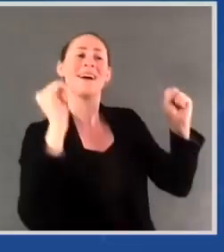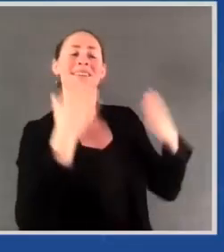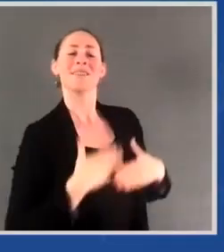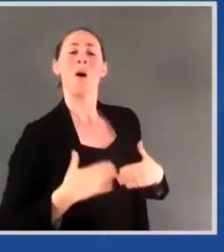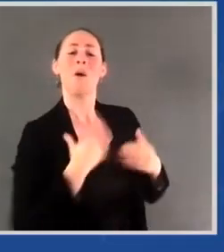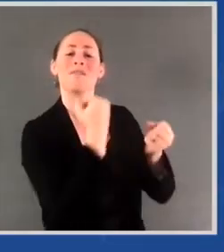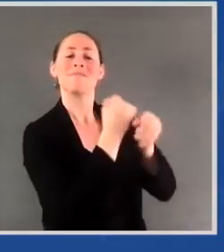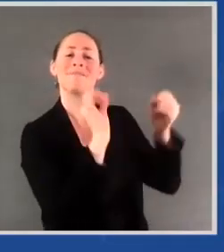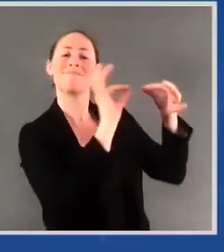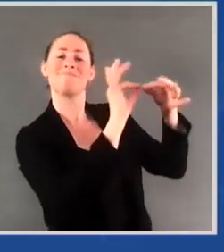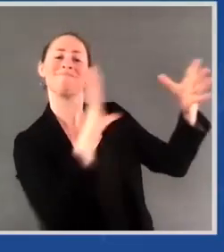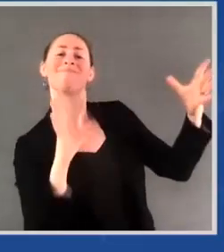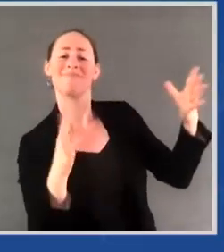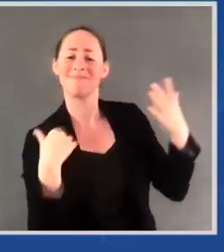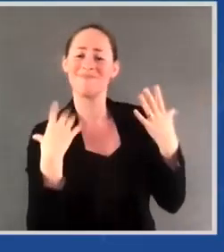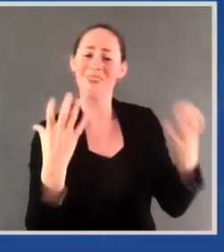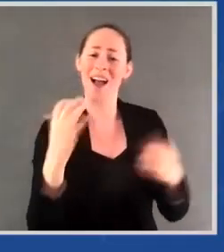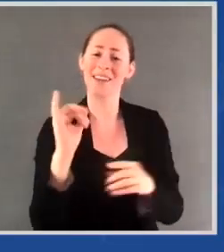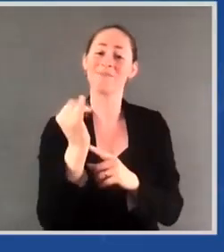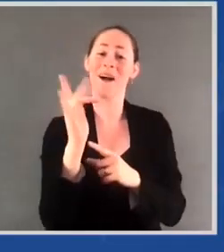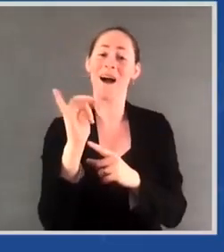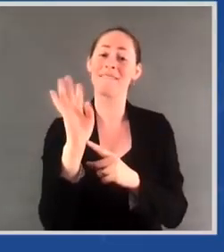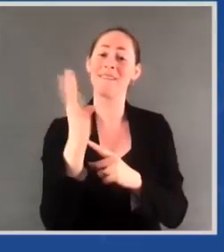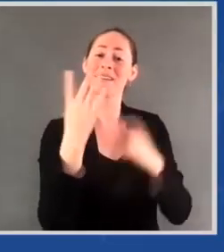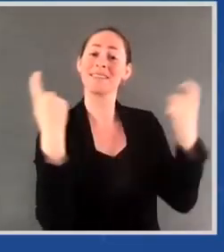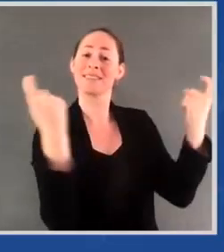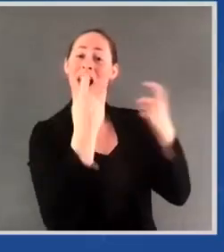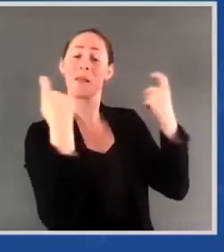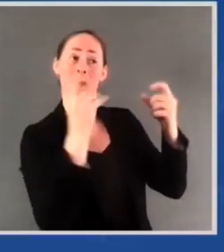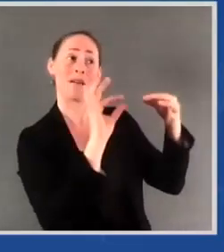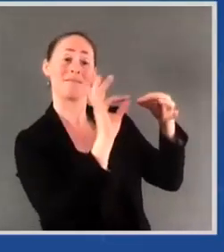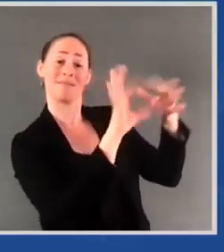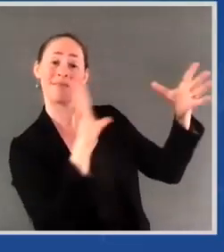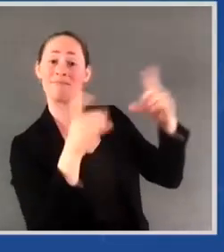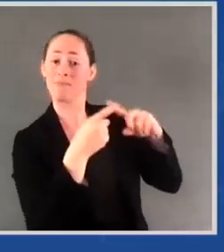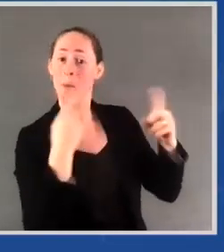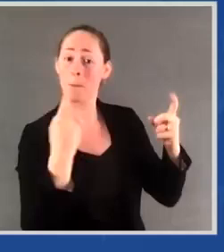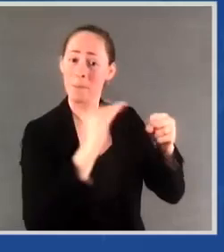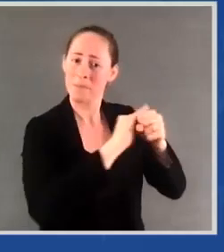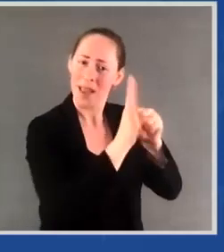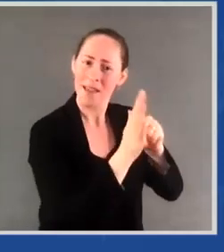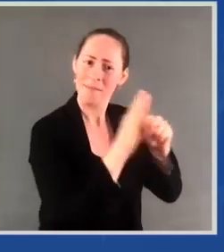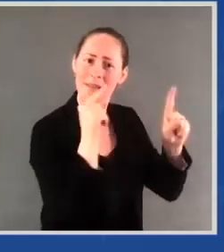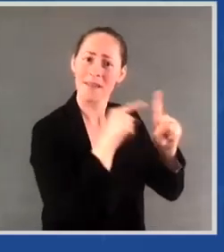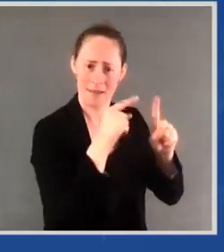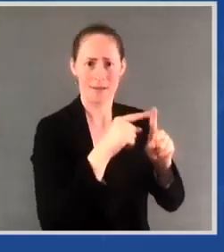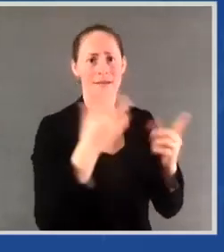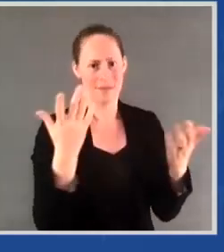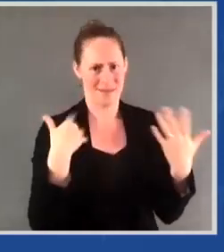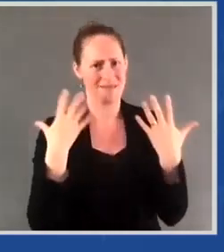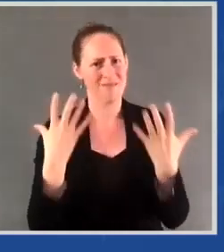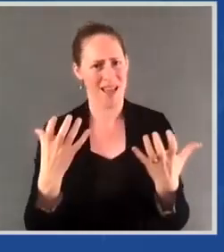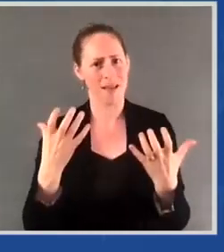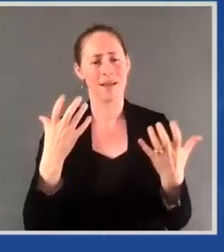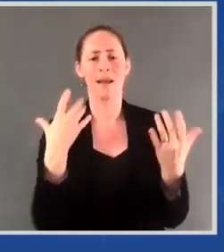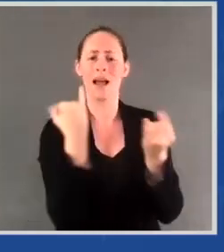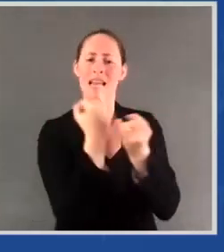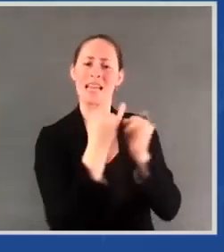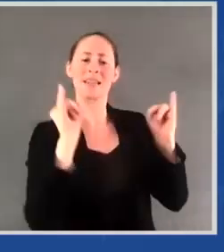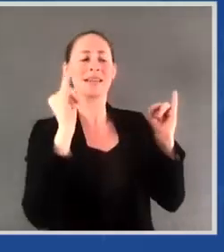we're going to celebrate our independence from the virus as we celebrate our independence of our nation. We want